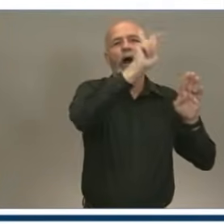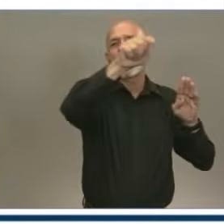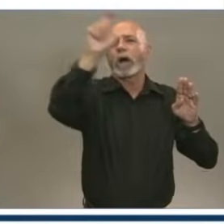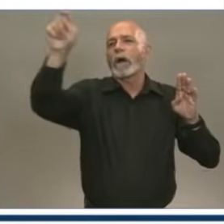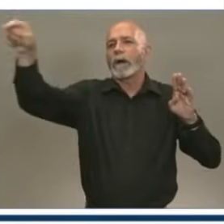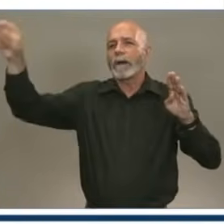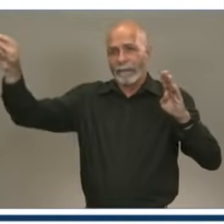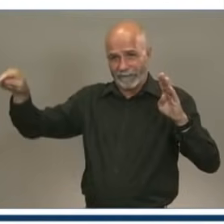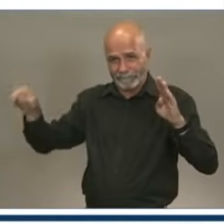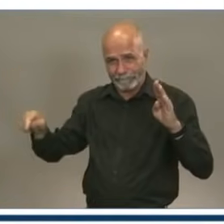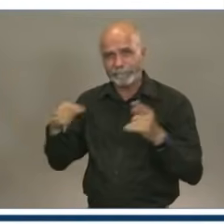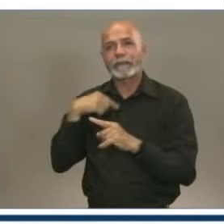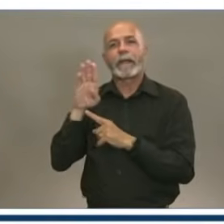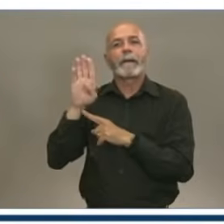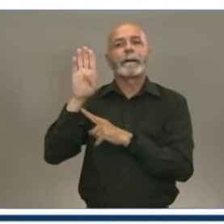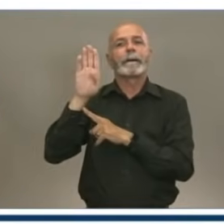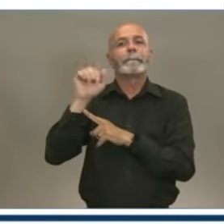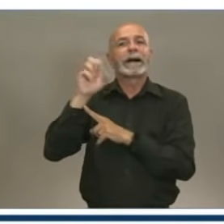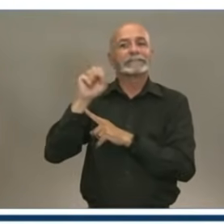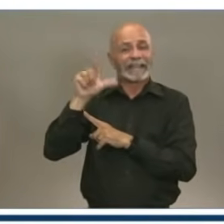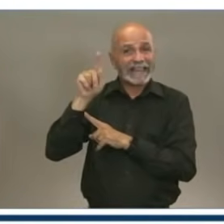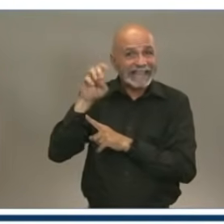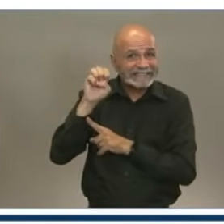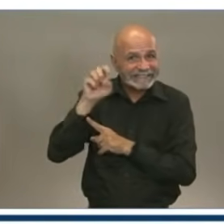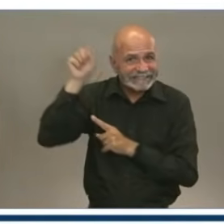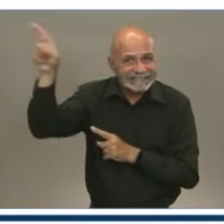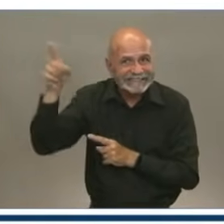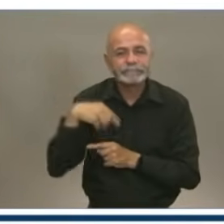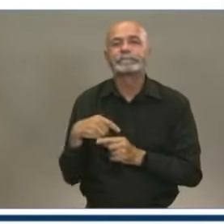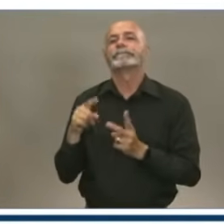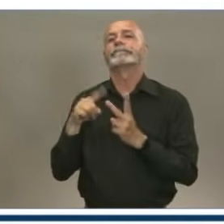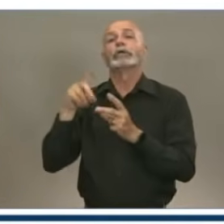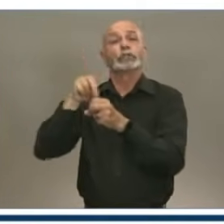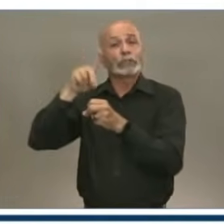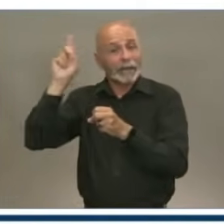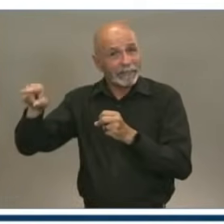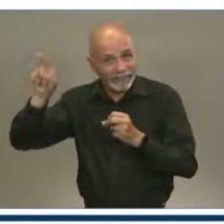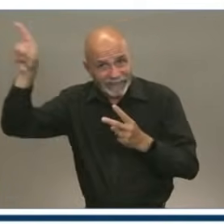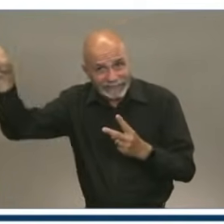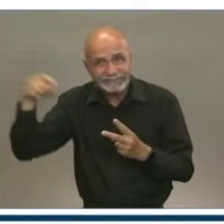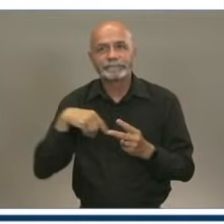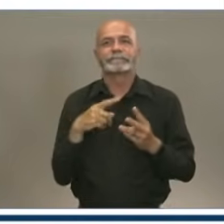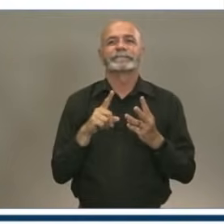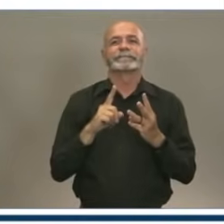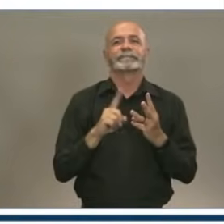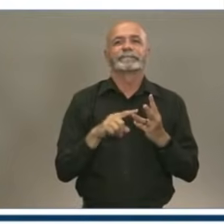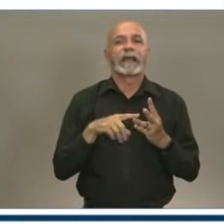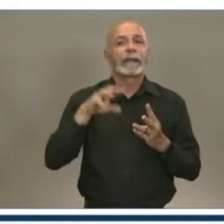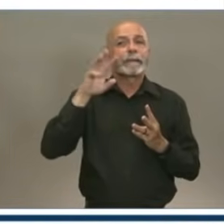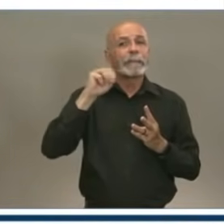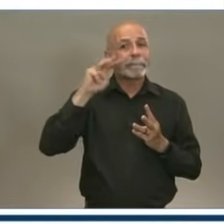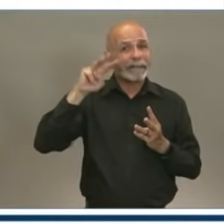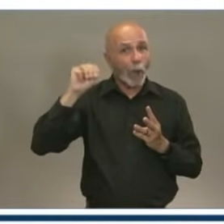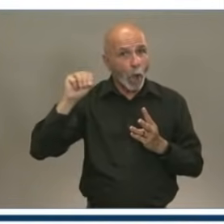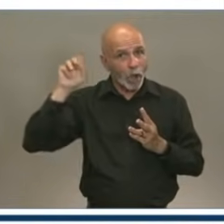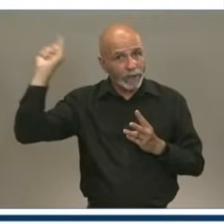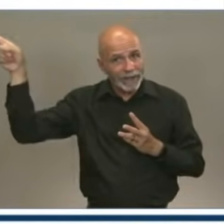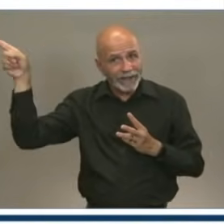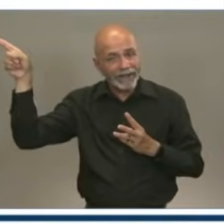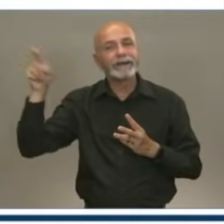in Bears Lake and the Dartmouth Clinic at Micmac Mall. So please take advantage of these